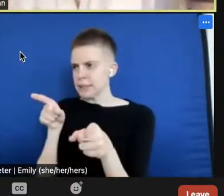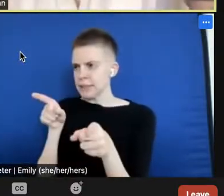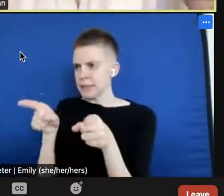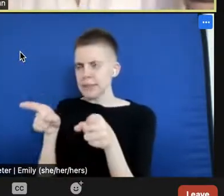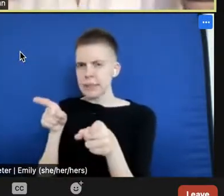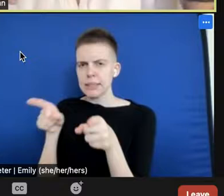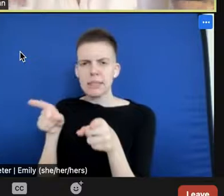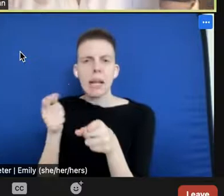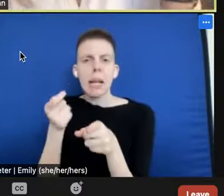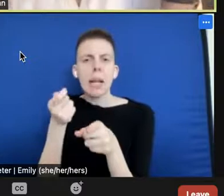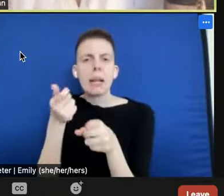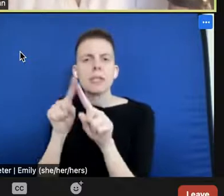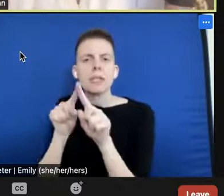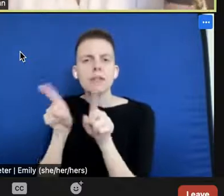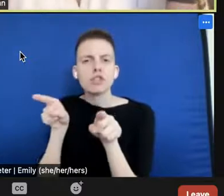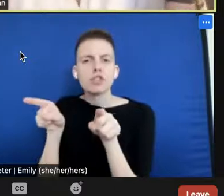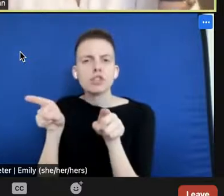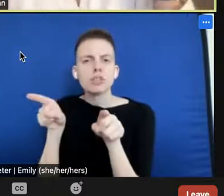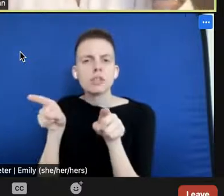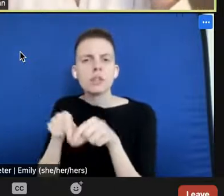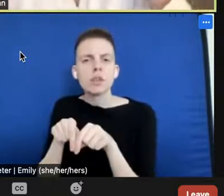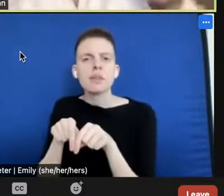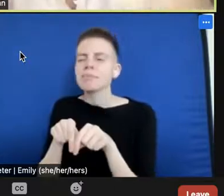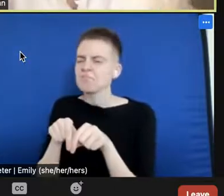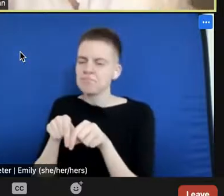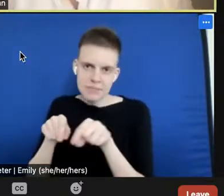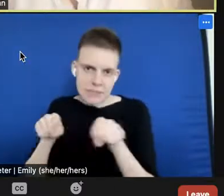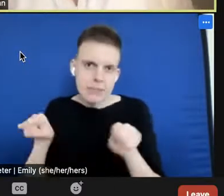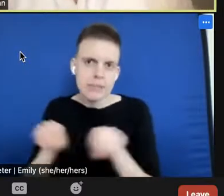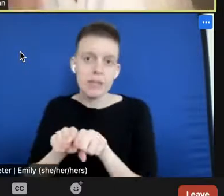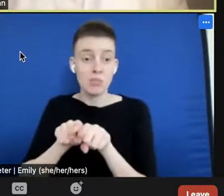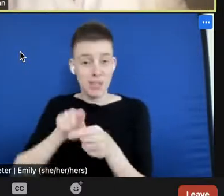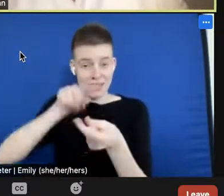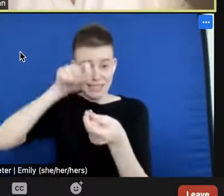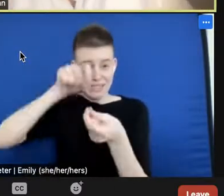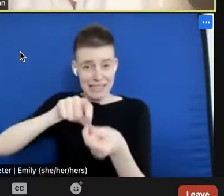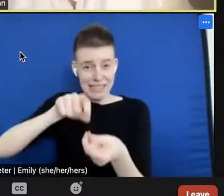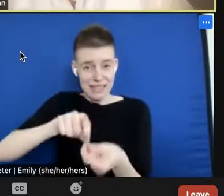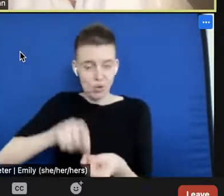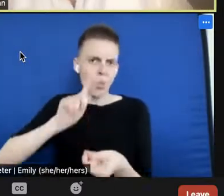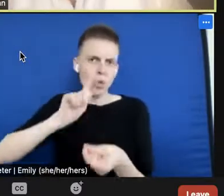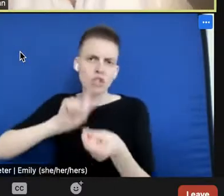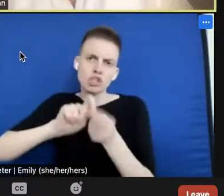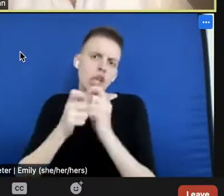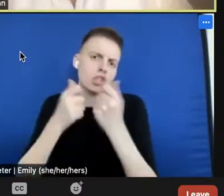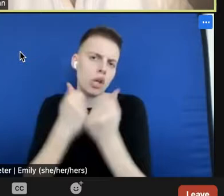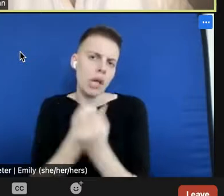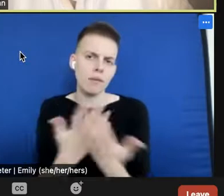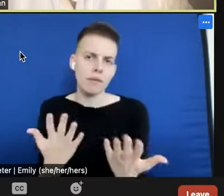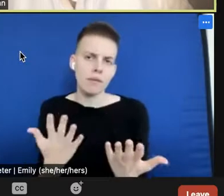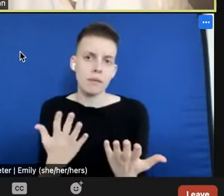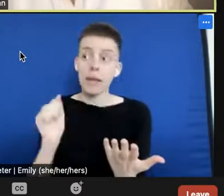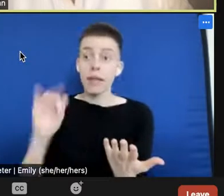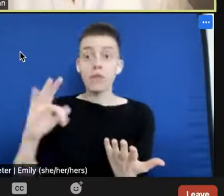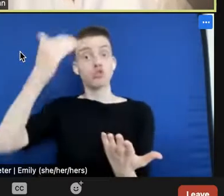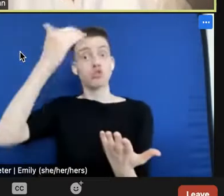difference on the same stick figure, right? That is the devil's in the details. That determines whether the child gets that